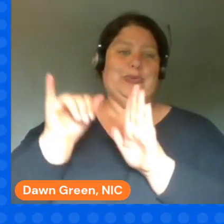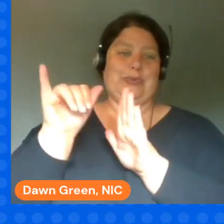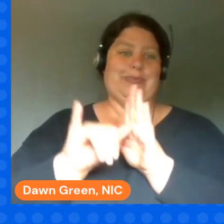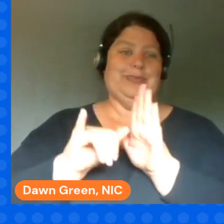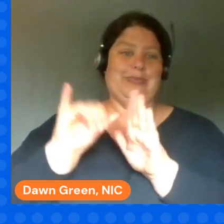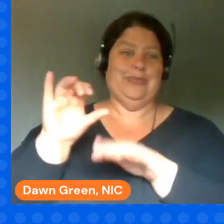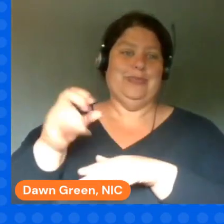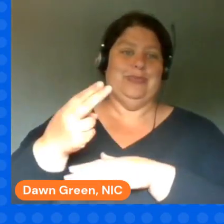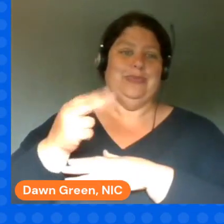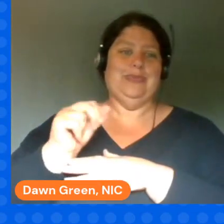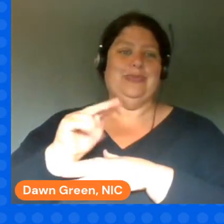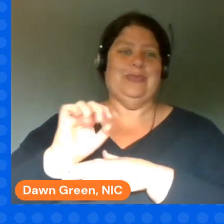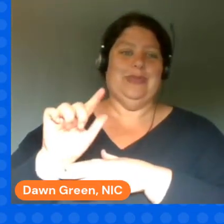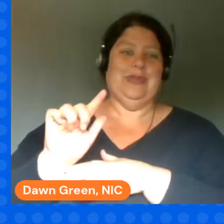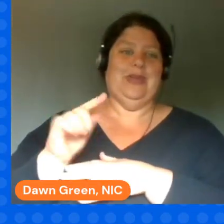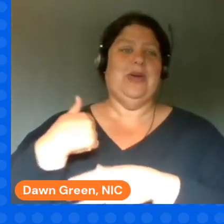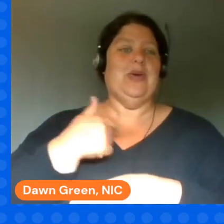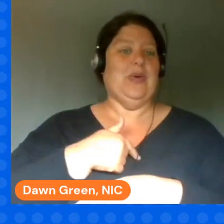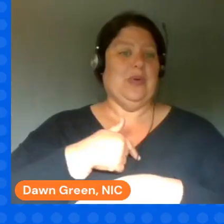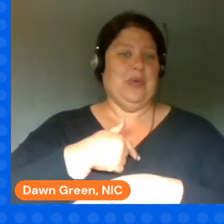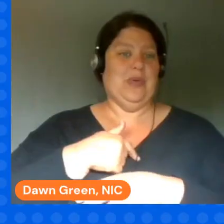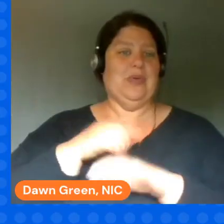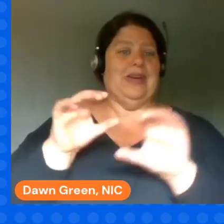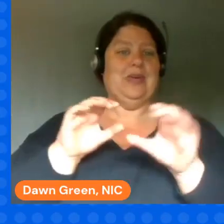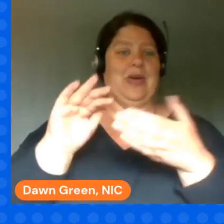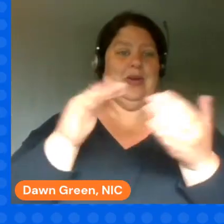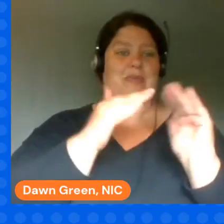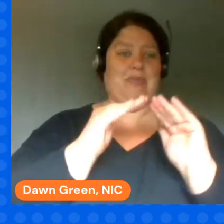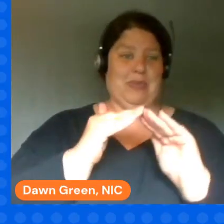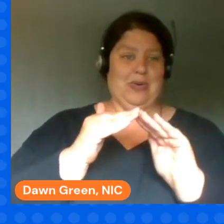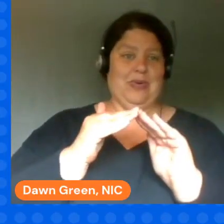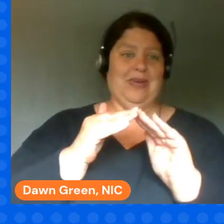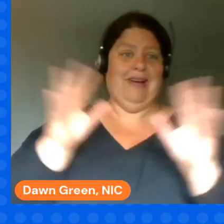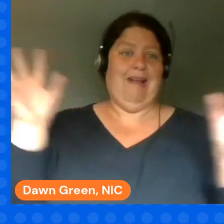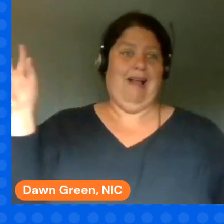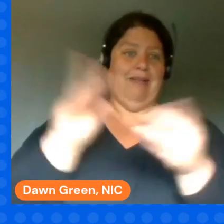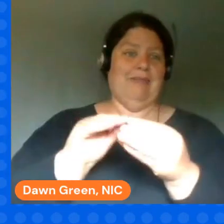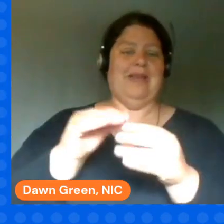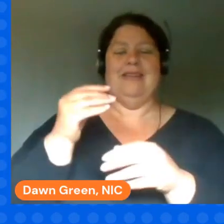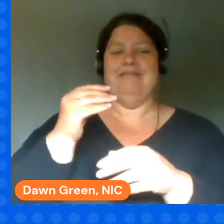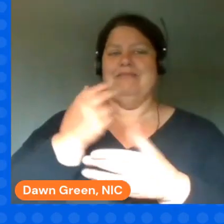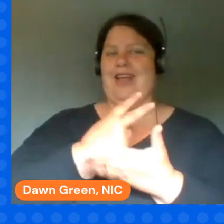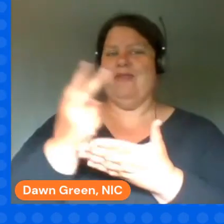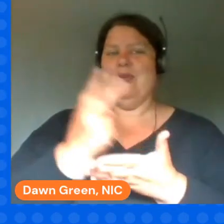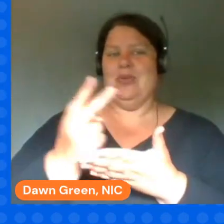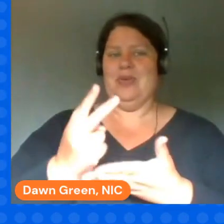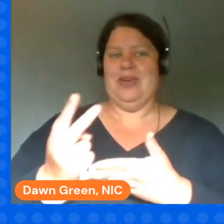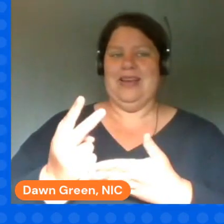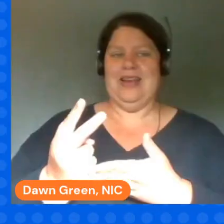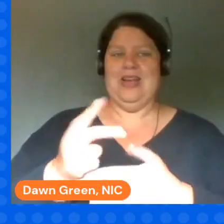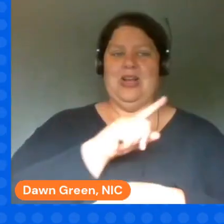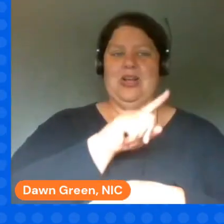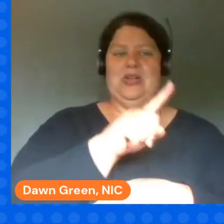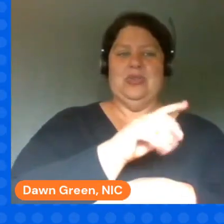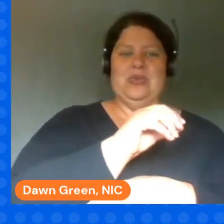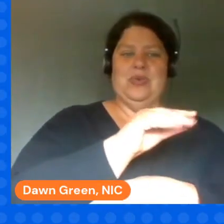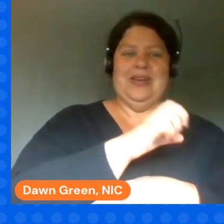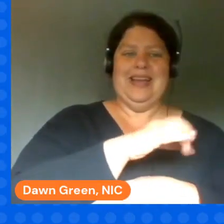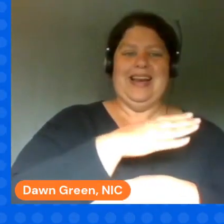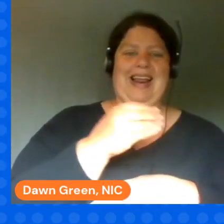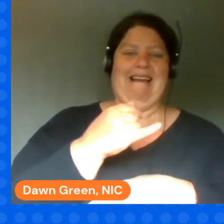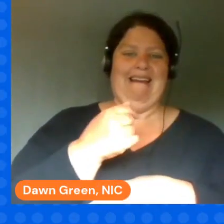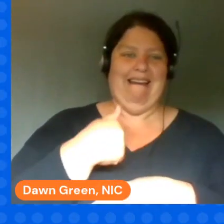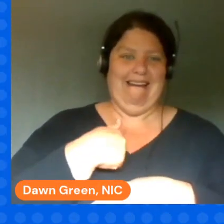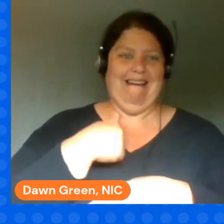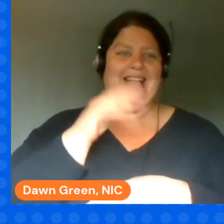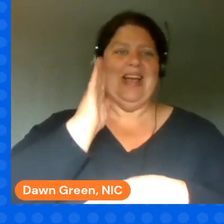and we do community compilations. So every couple weeks, Zoe and I will put together a short video that highlight projects that have been